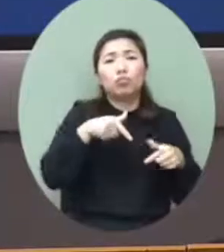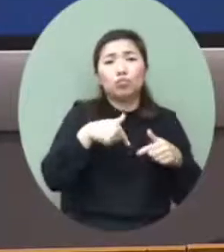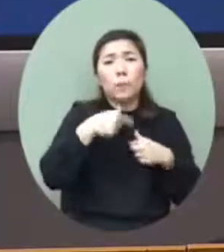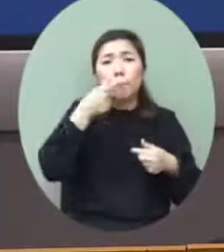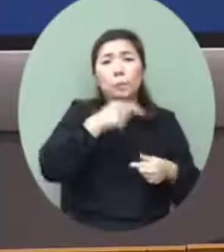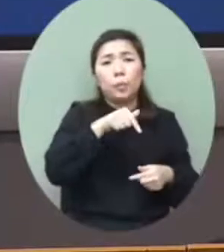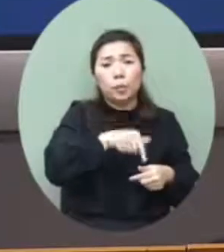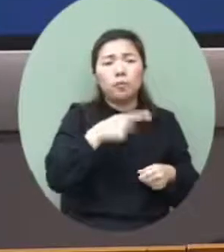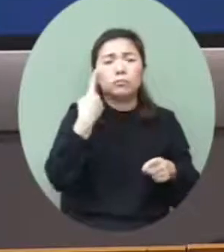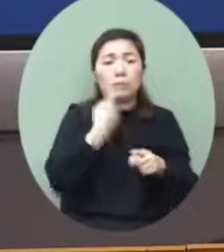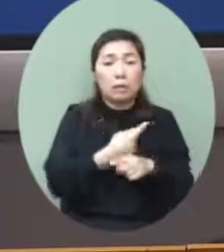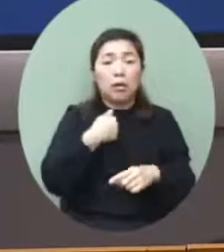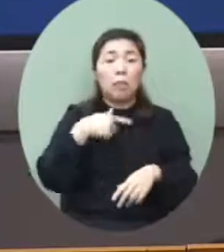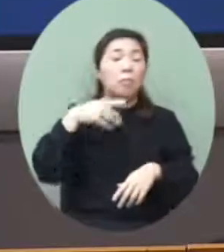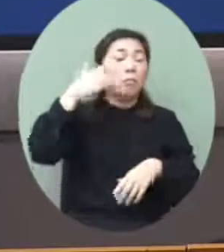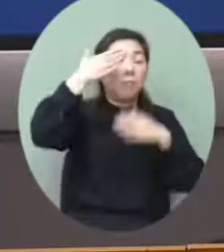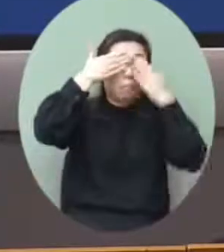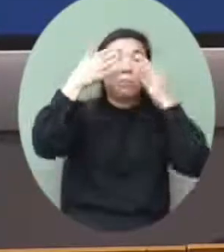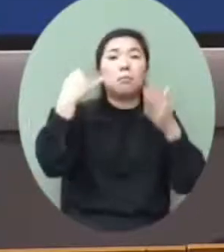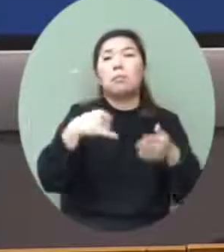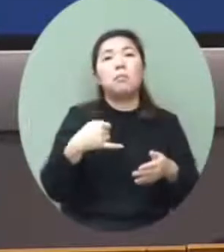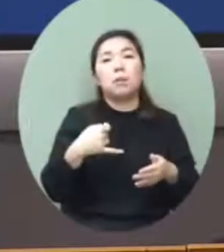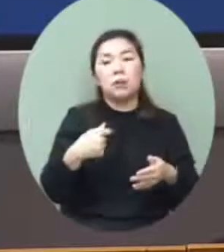an international financial center,